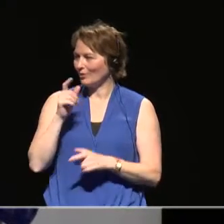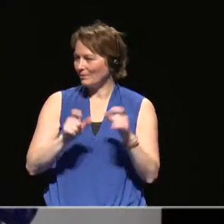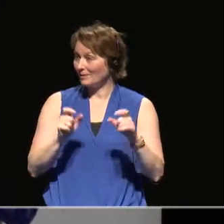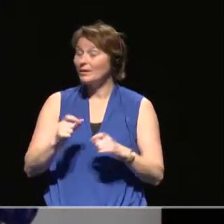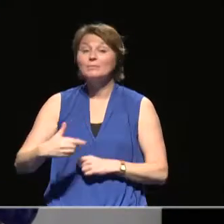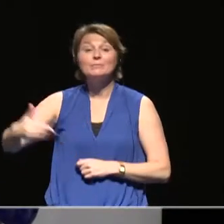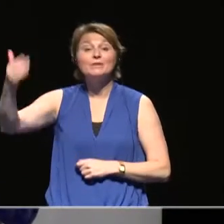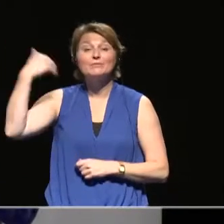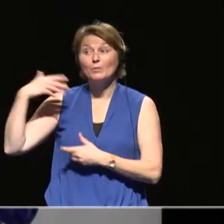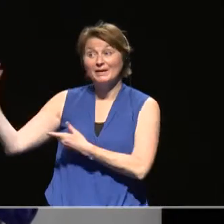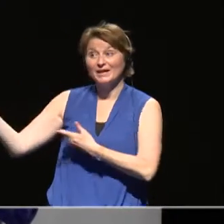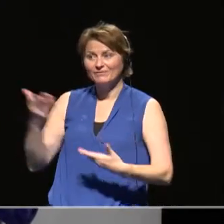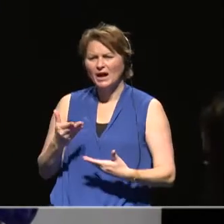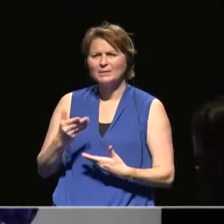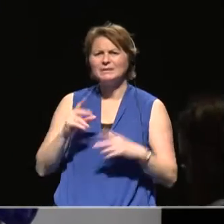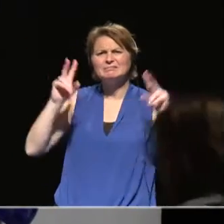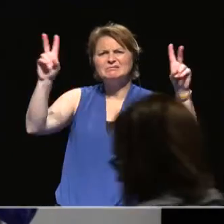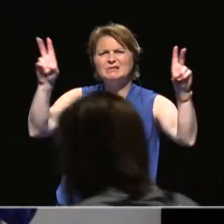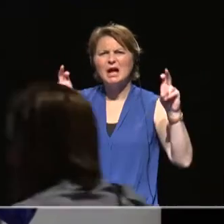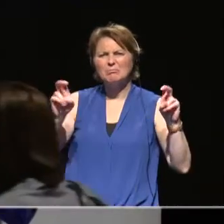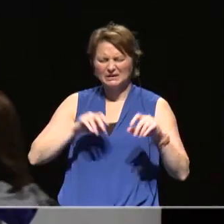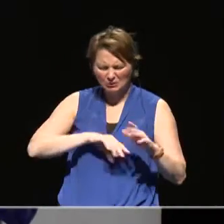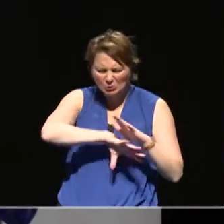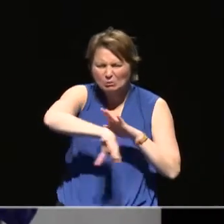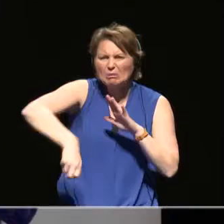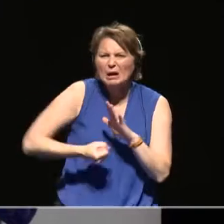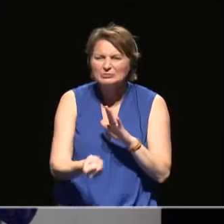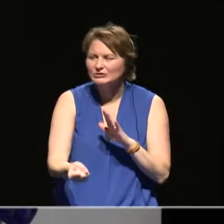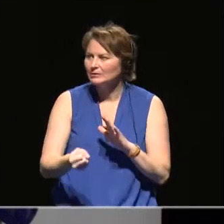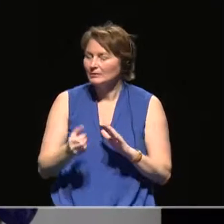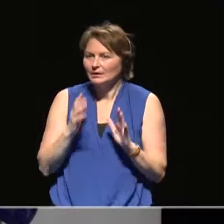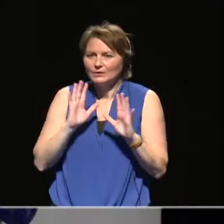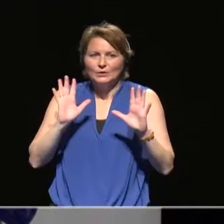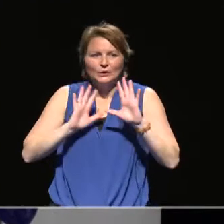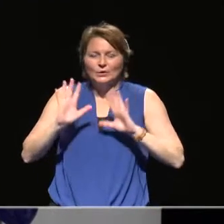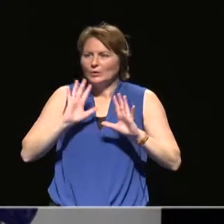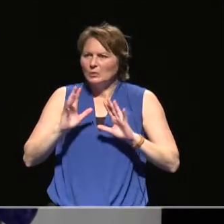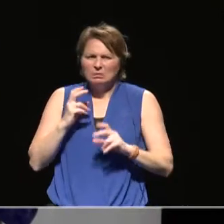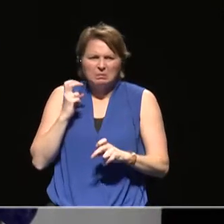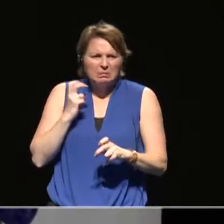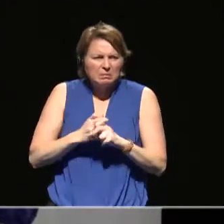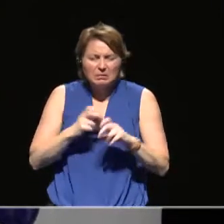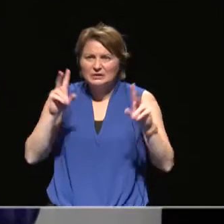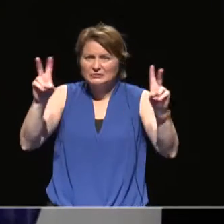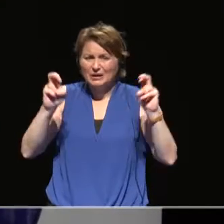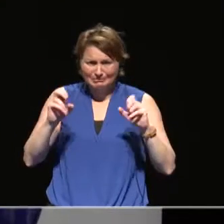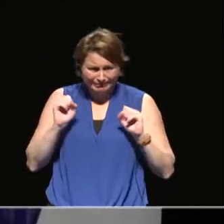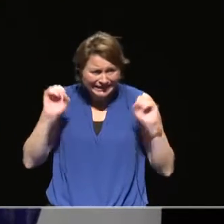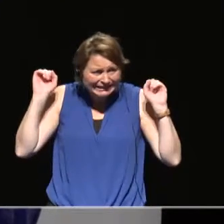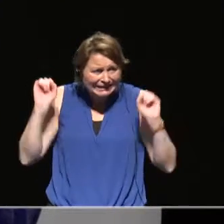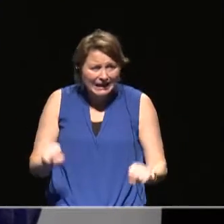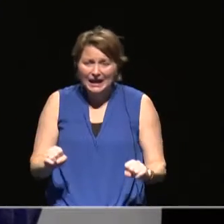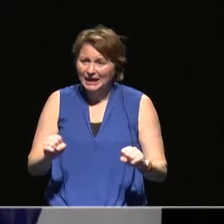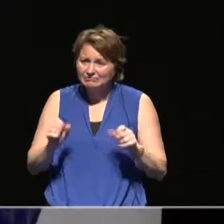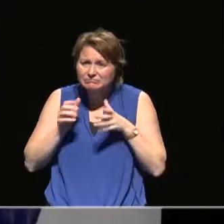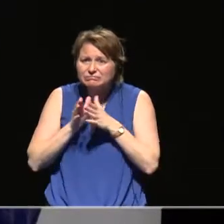about corruption, I was a little bit taken aback. I thought, oh my gosh, what a difficult topic. Am I really going to be able to talk about